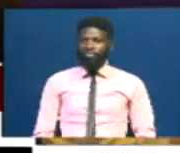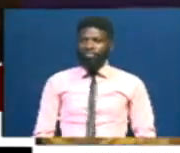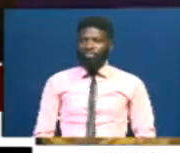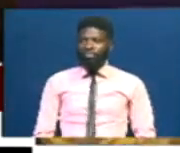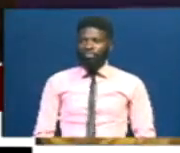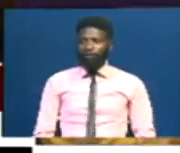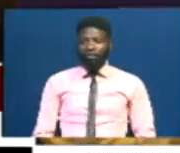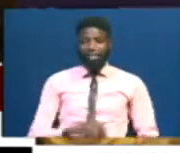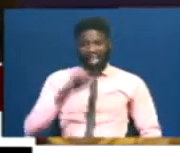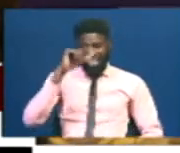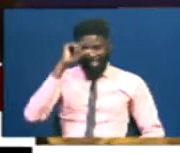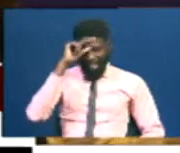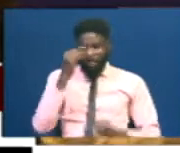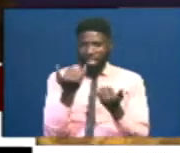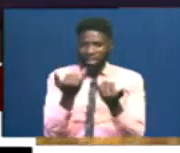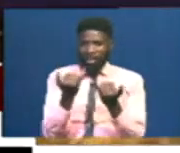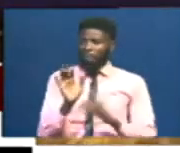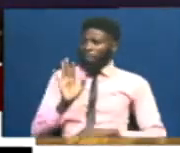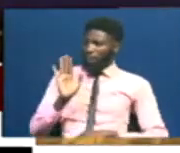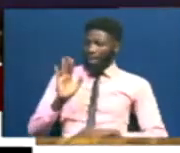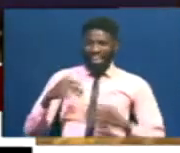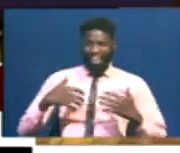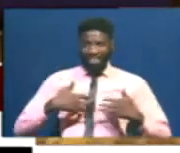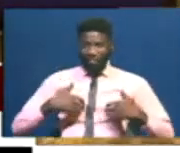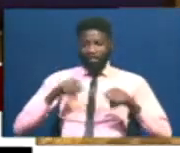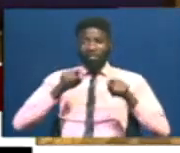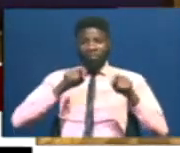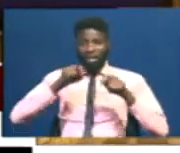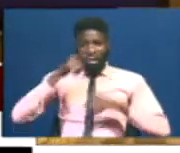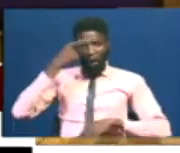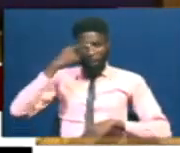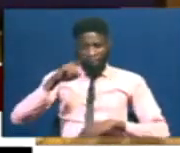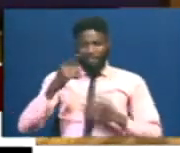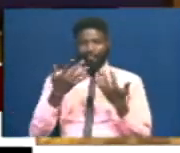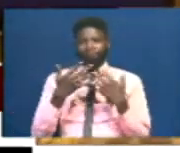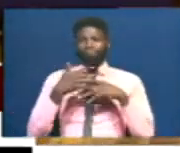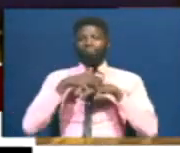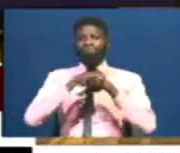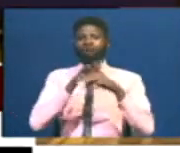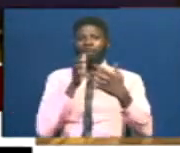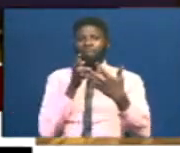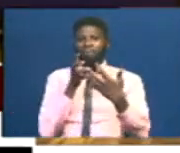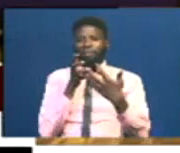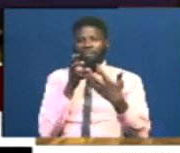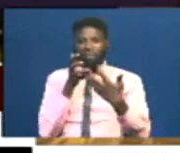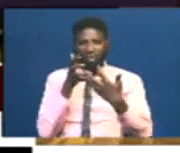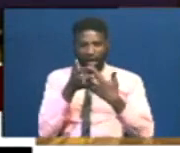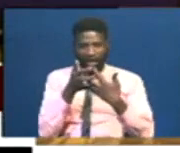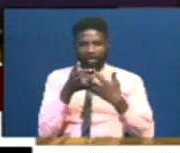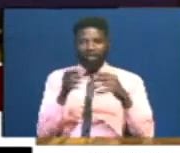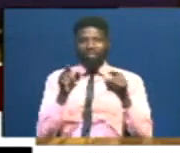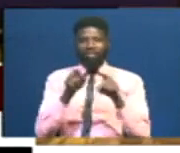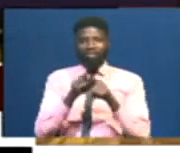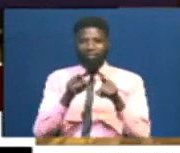The government is aligning its refugee management policy to be in line with the national laws such as the